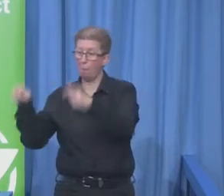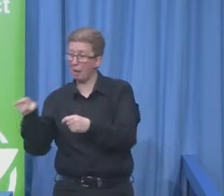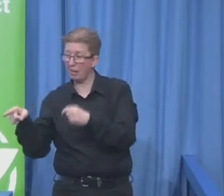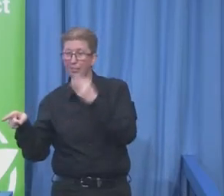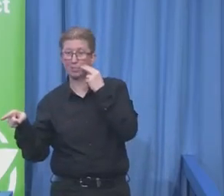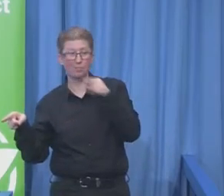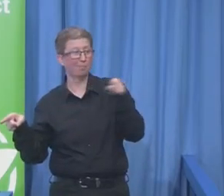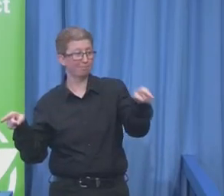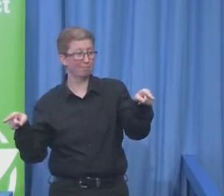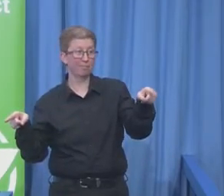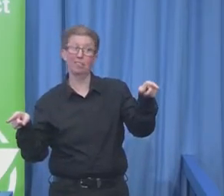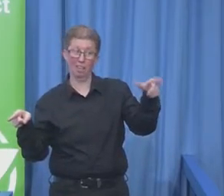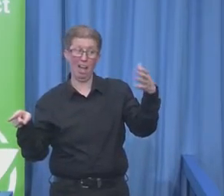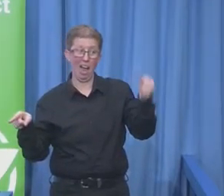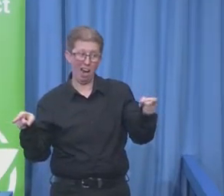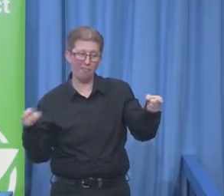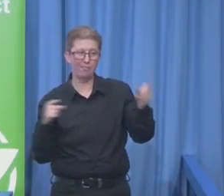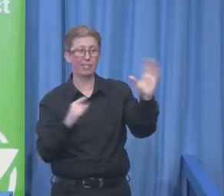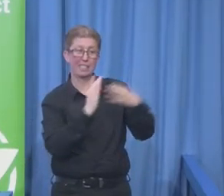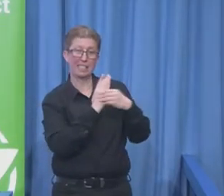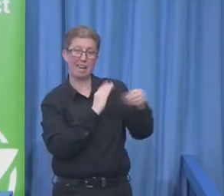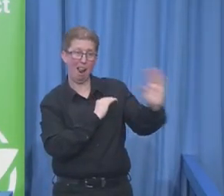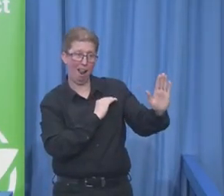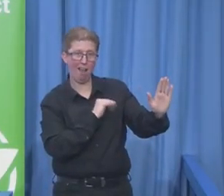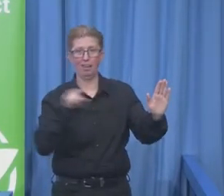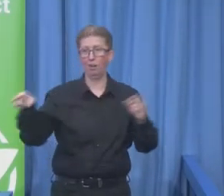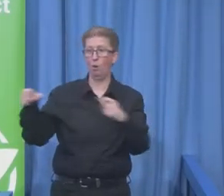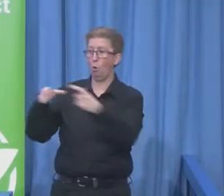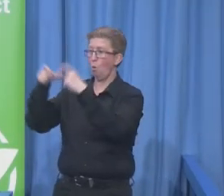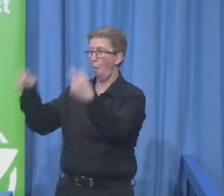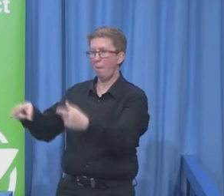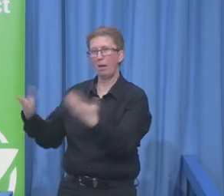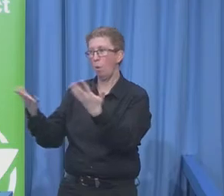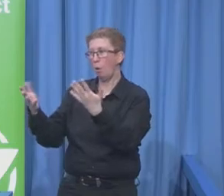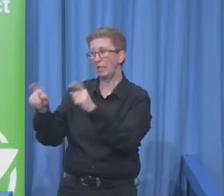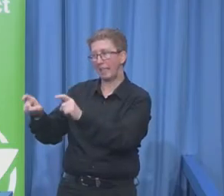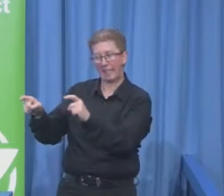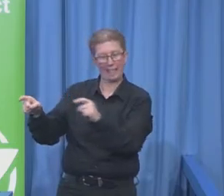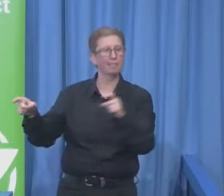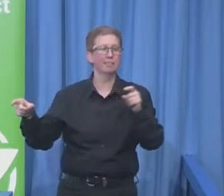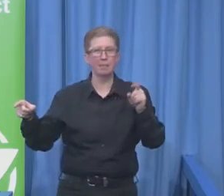be replicated across globally. Thank you.